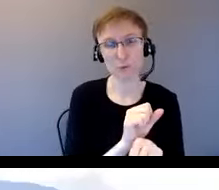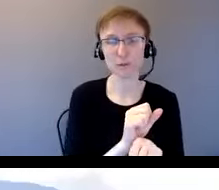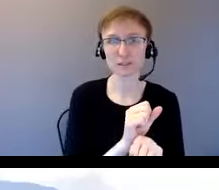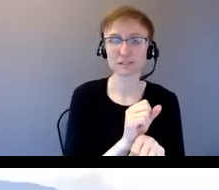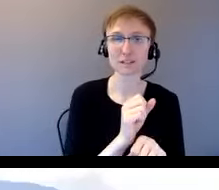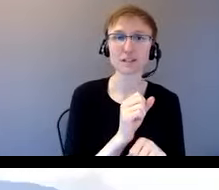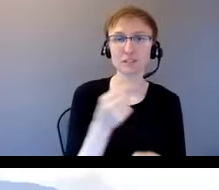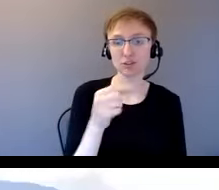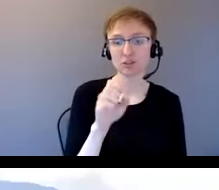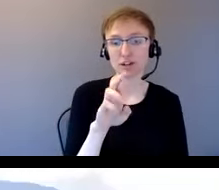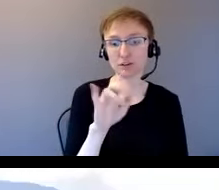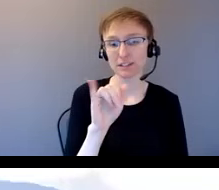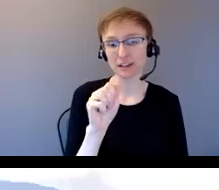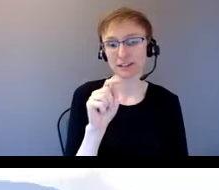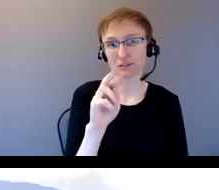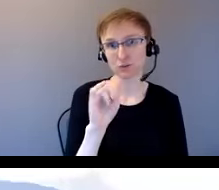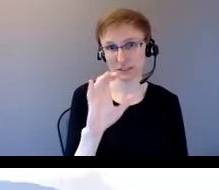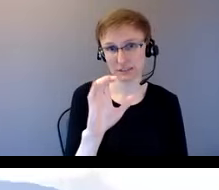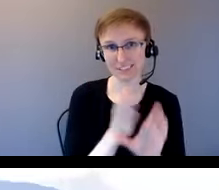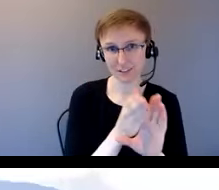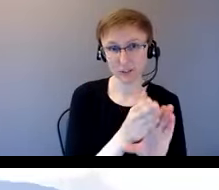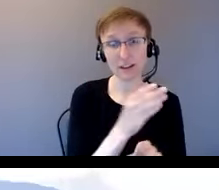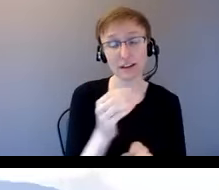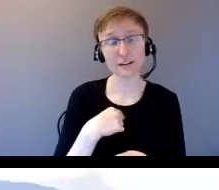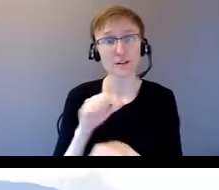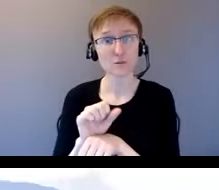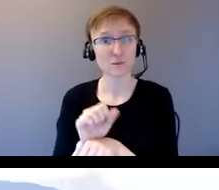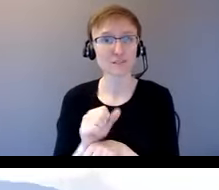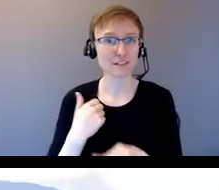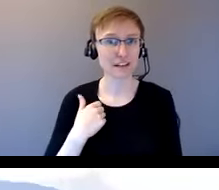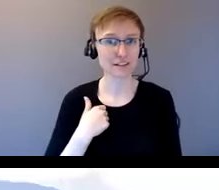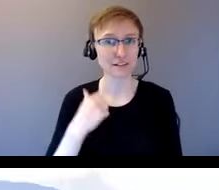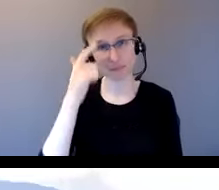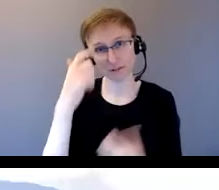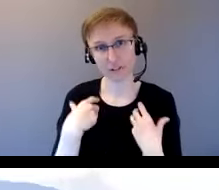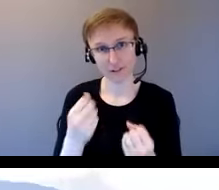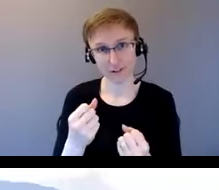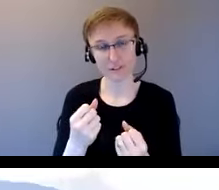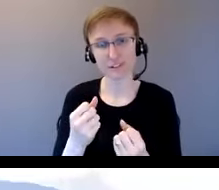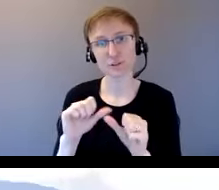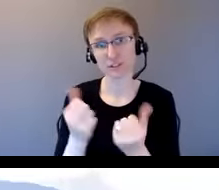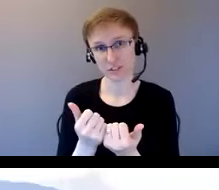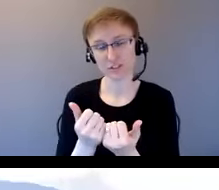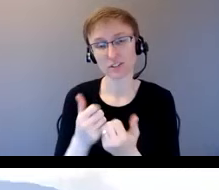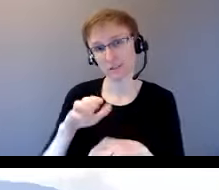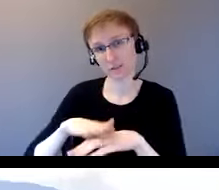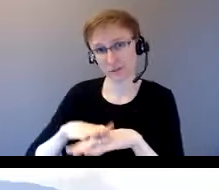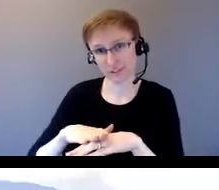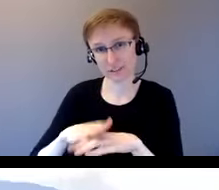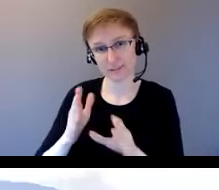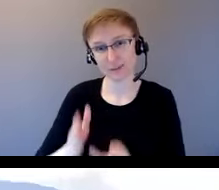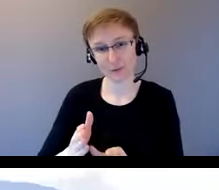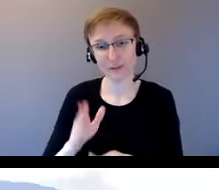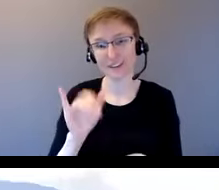with the Peel Dufferin Area Canadian Mental Health Association as a consultant. So Courtney is connected there. So